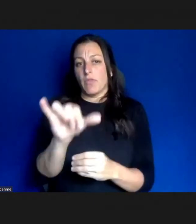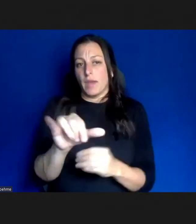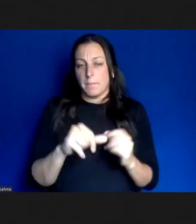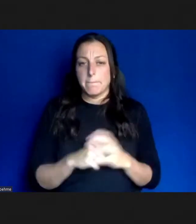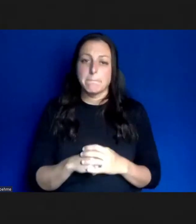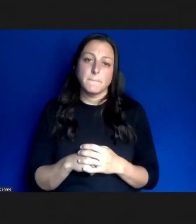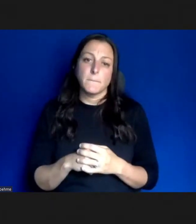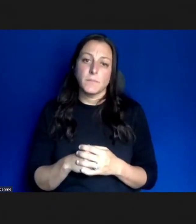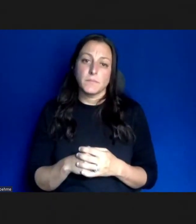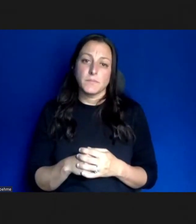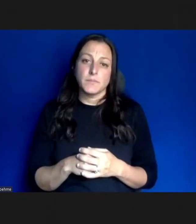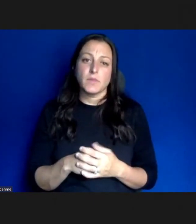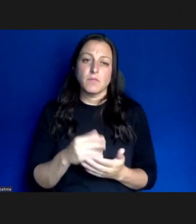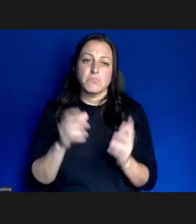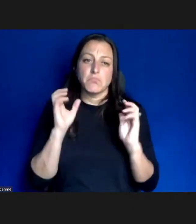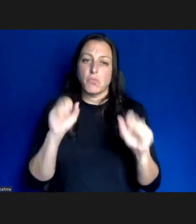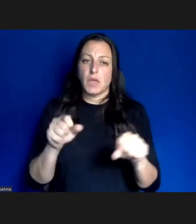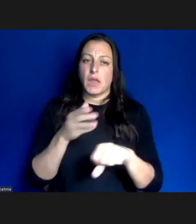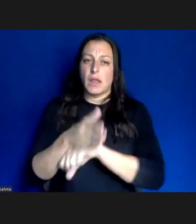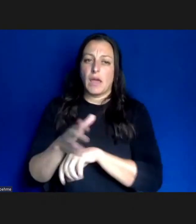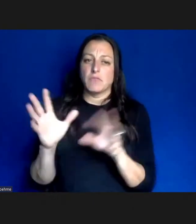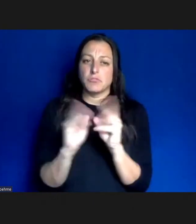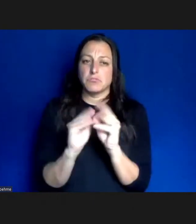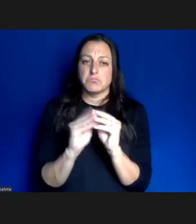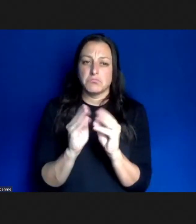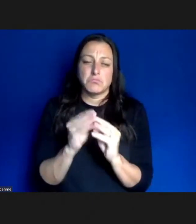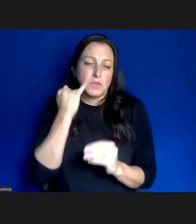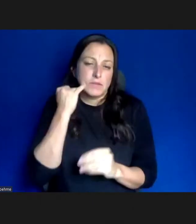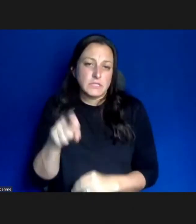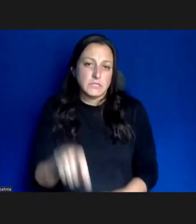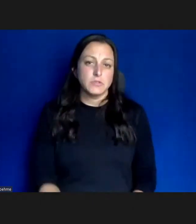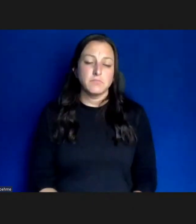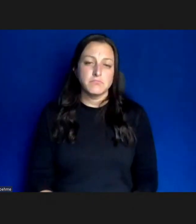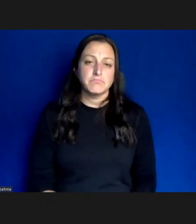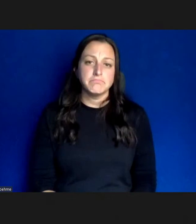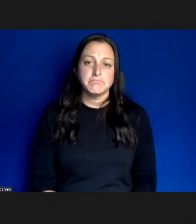probably take to an offline forum if need be.